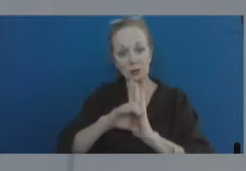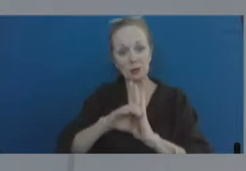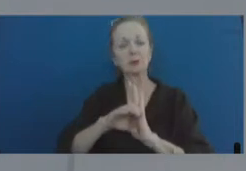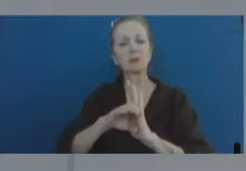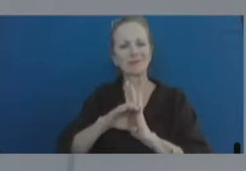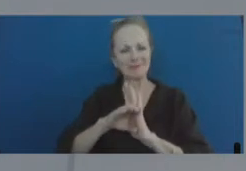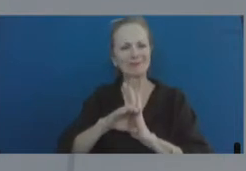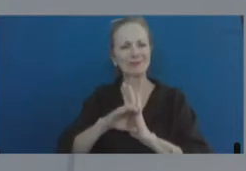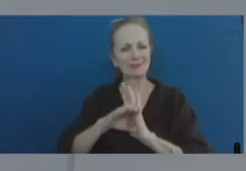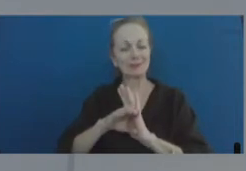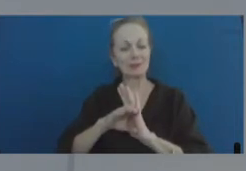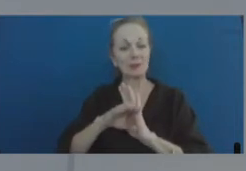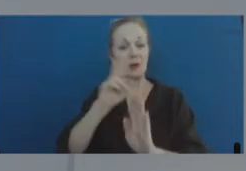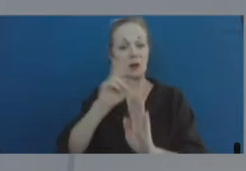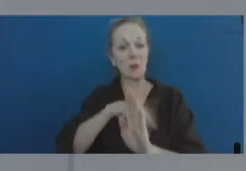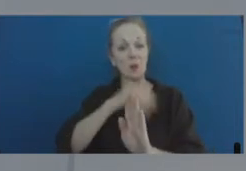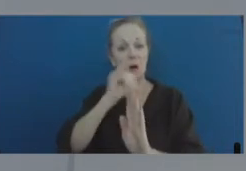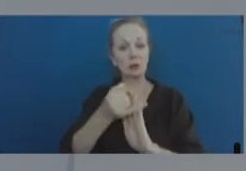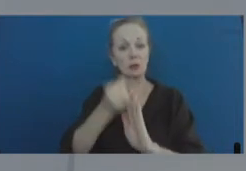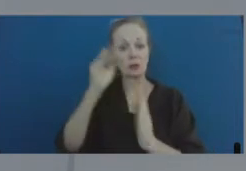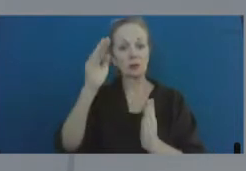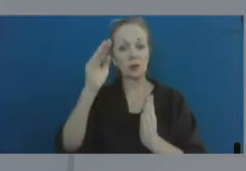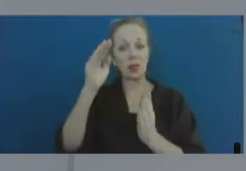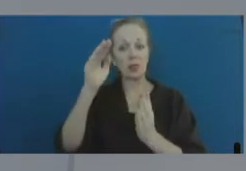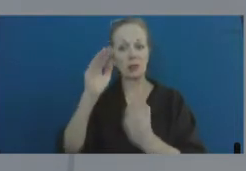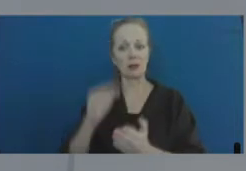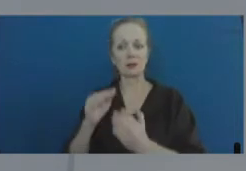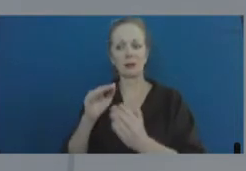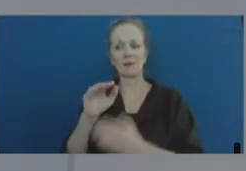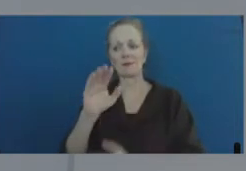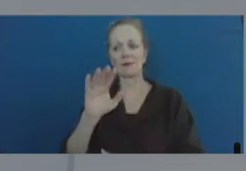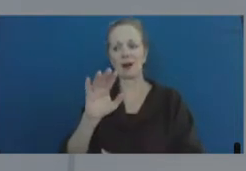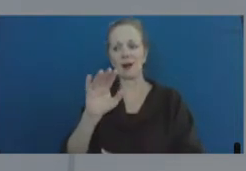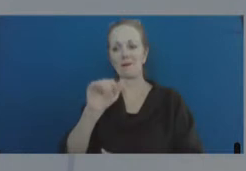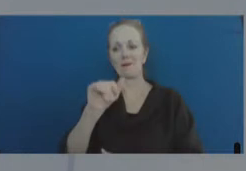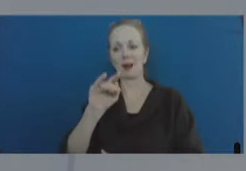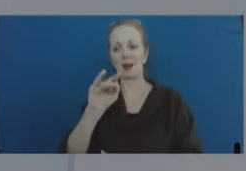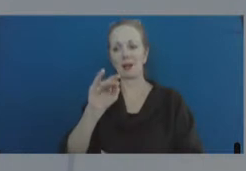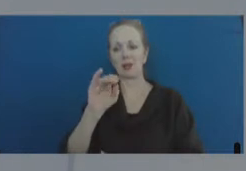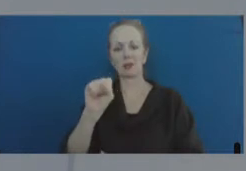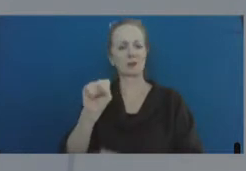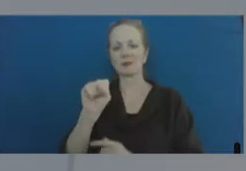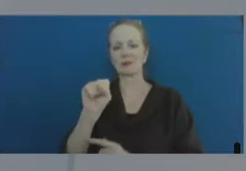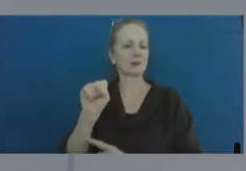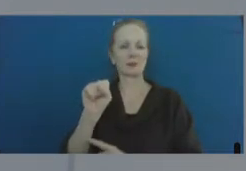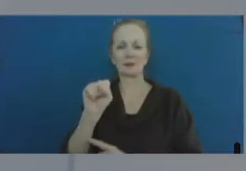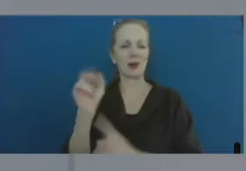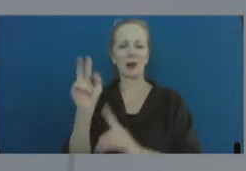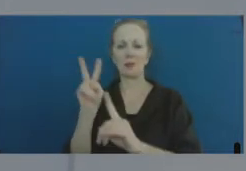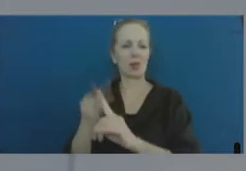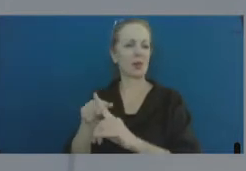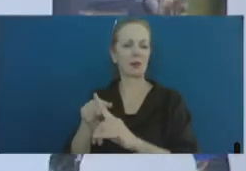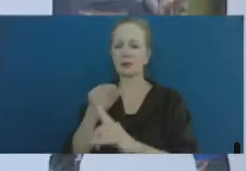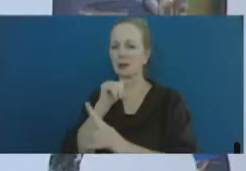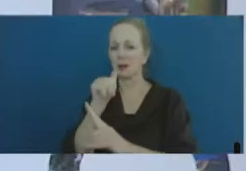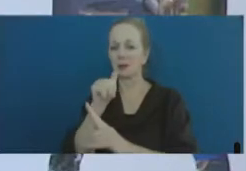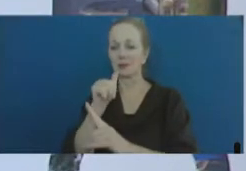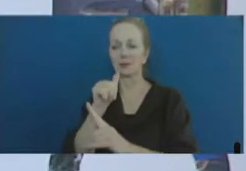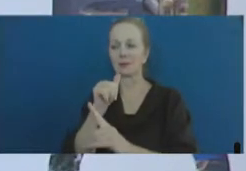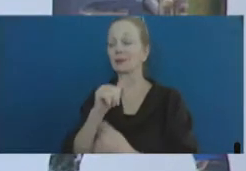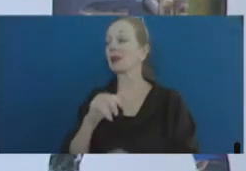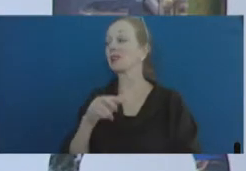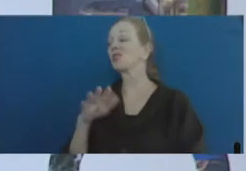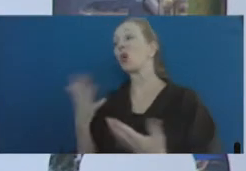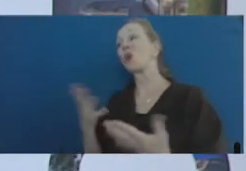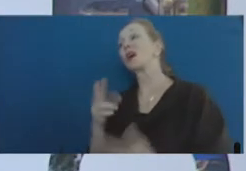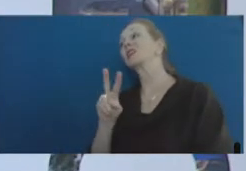And for projects less than 5 acres, this wouldn't apply, right? Right now, projects less than 5 acres, so 2 acres or